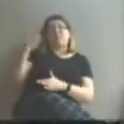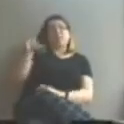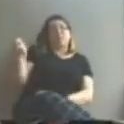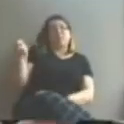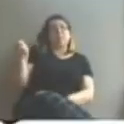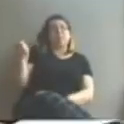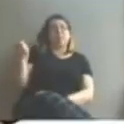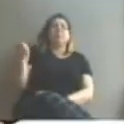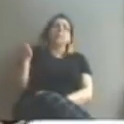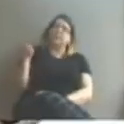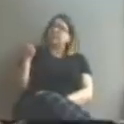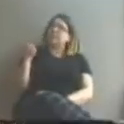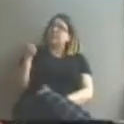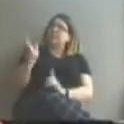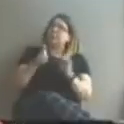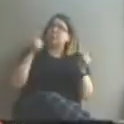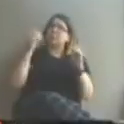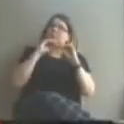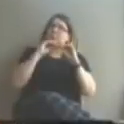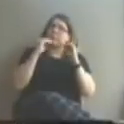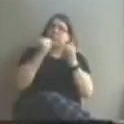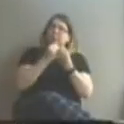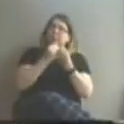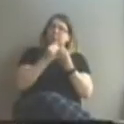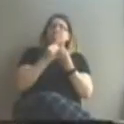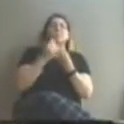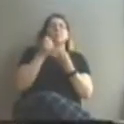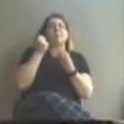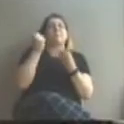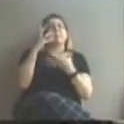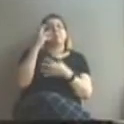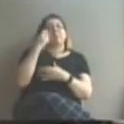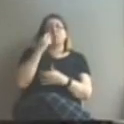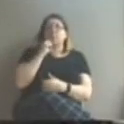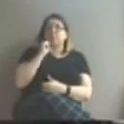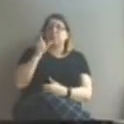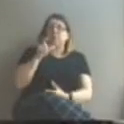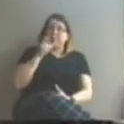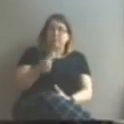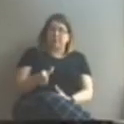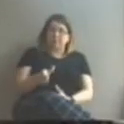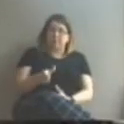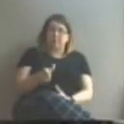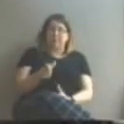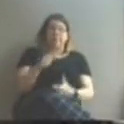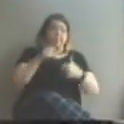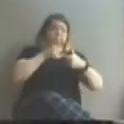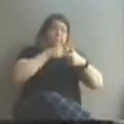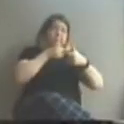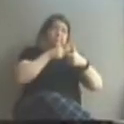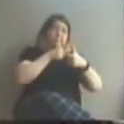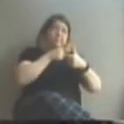In a large organization, there are many reasons that you shouldn't outsource. First of all,